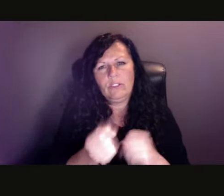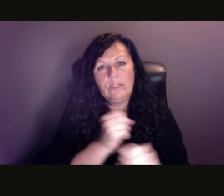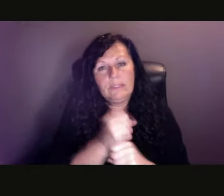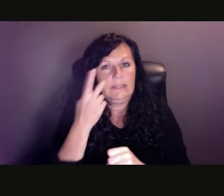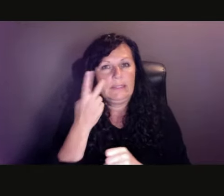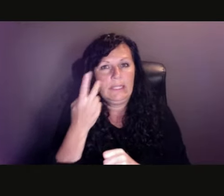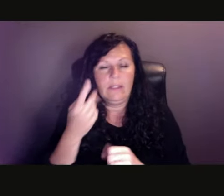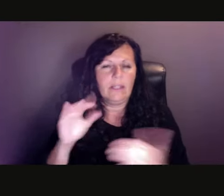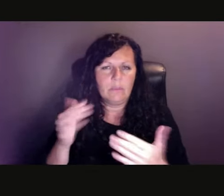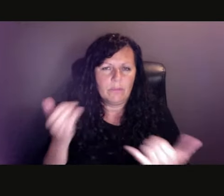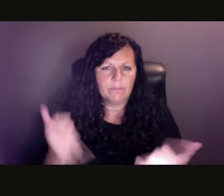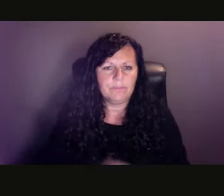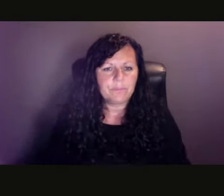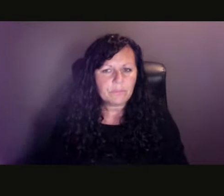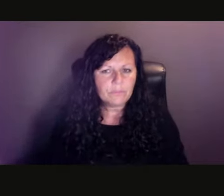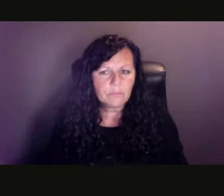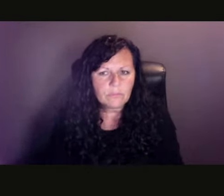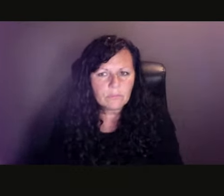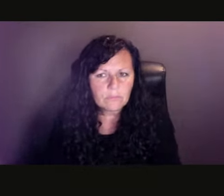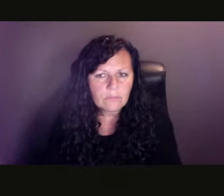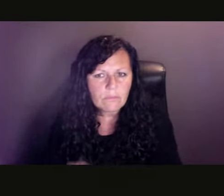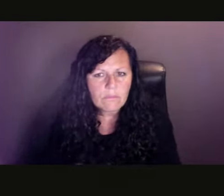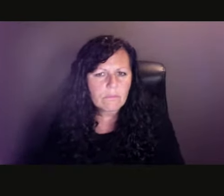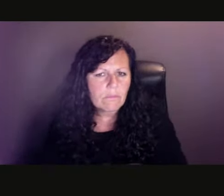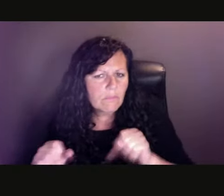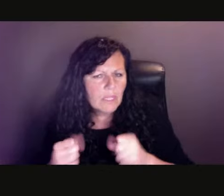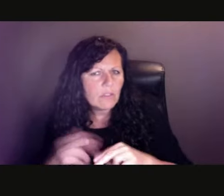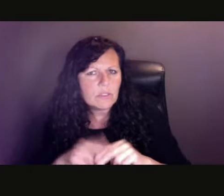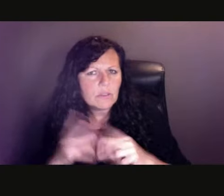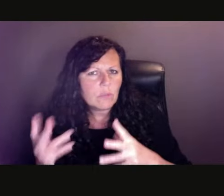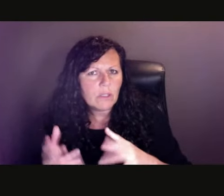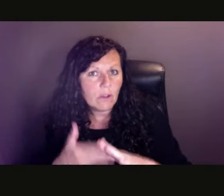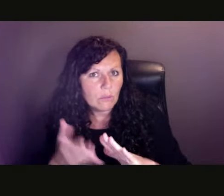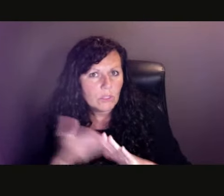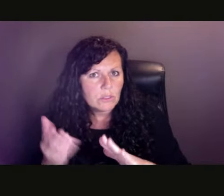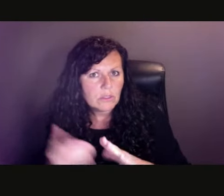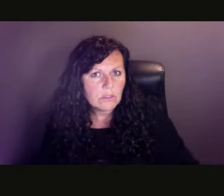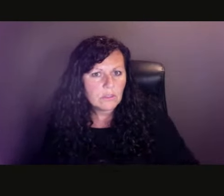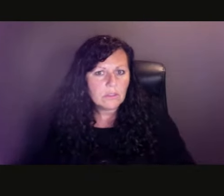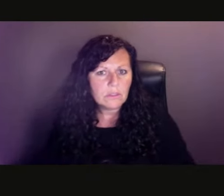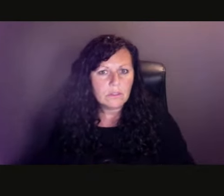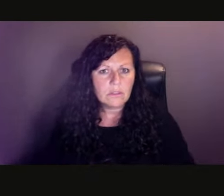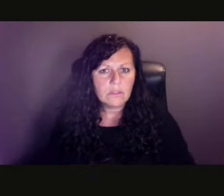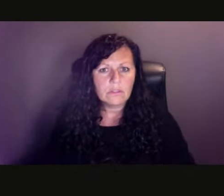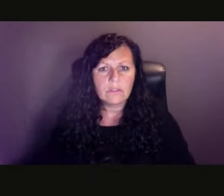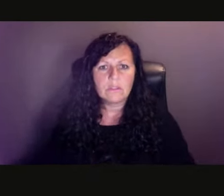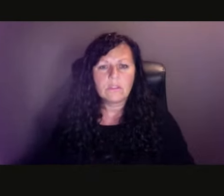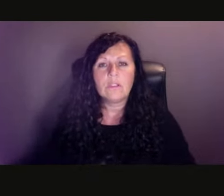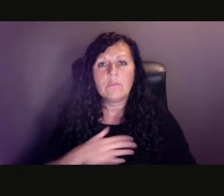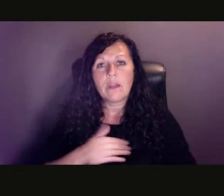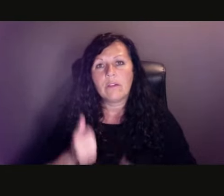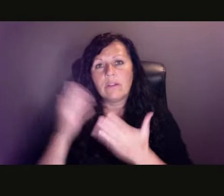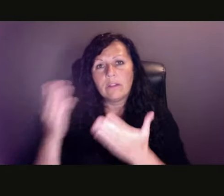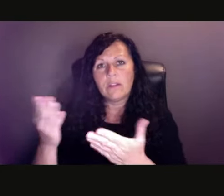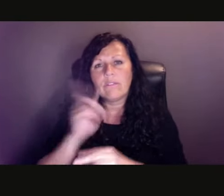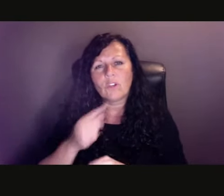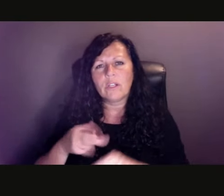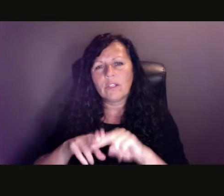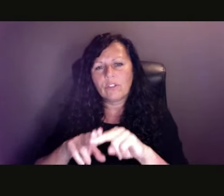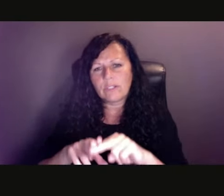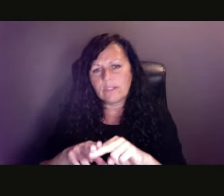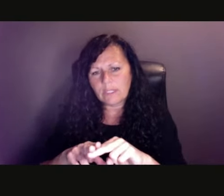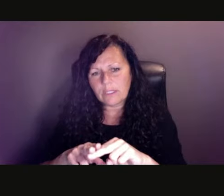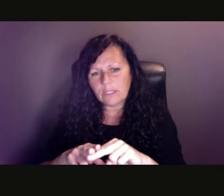And potentially increasing the operation? My recommendation in regards to increasing fees would be